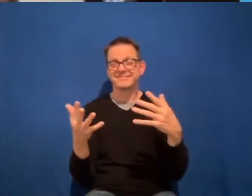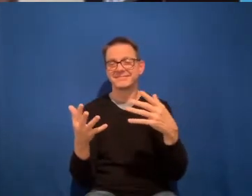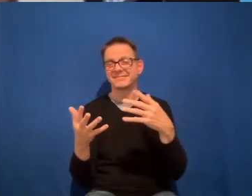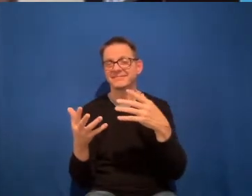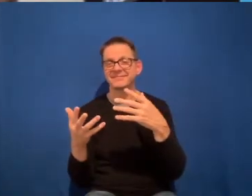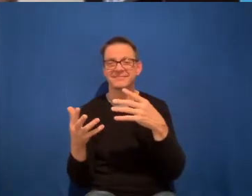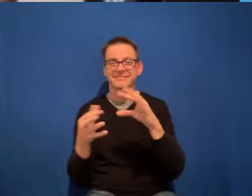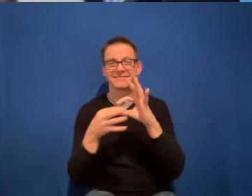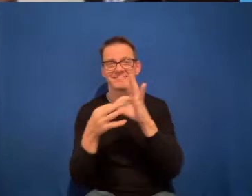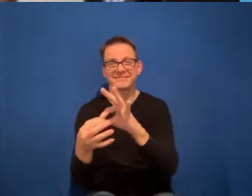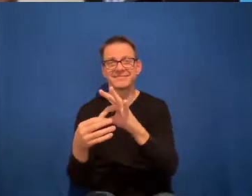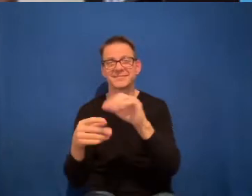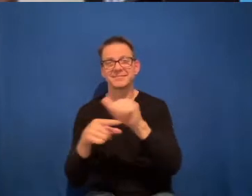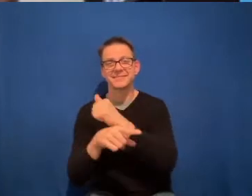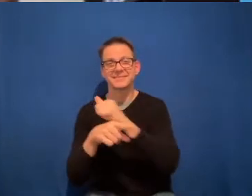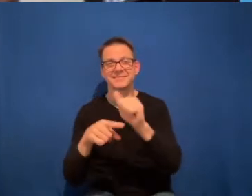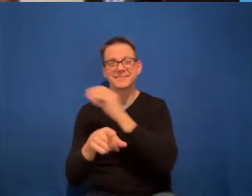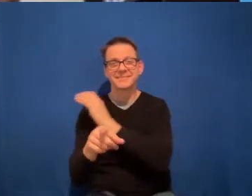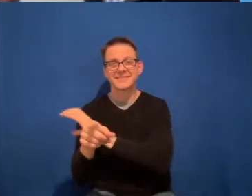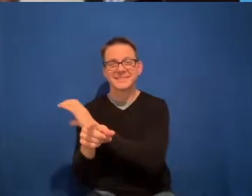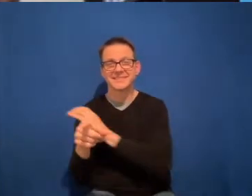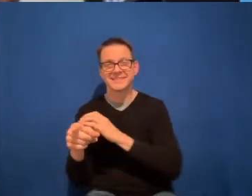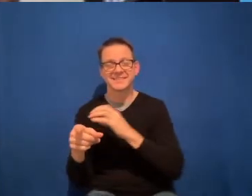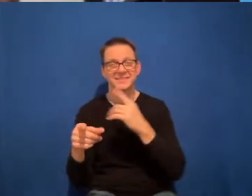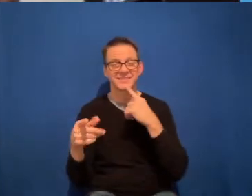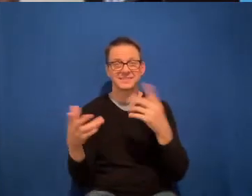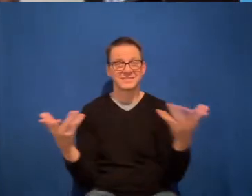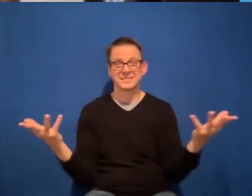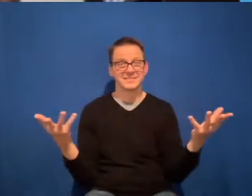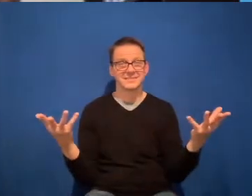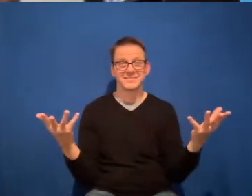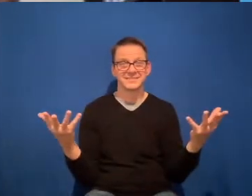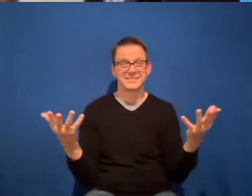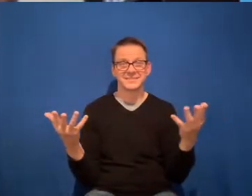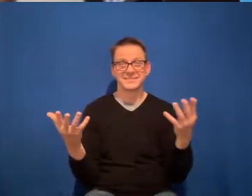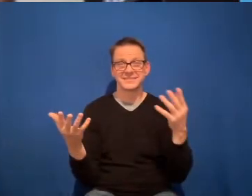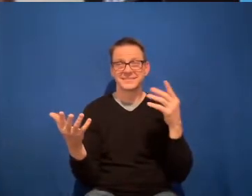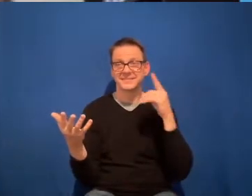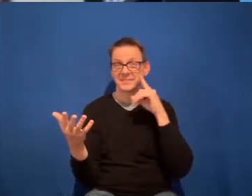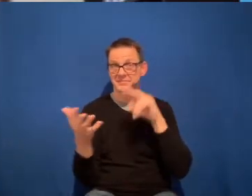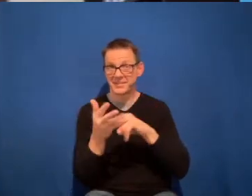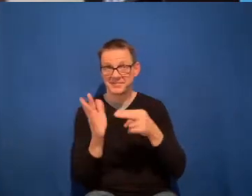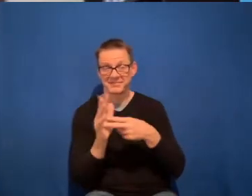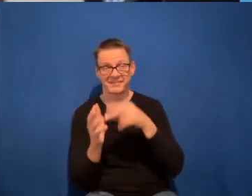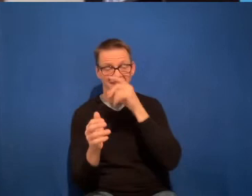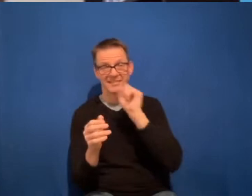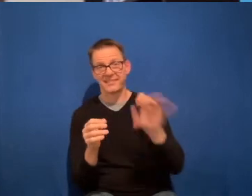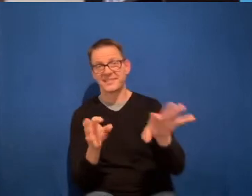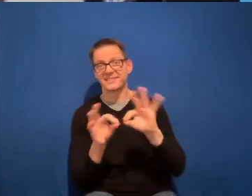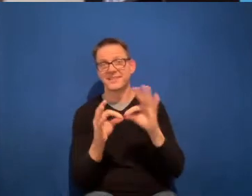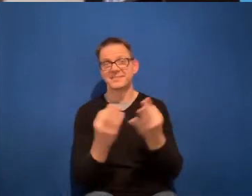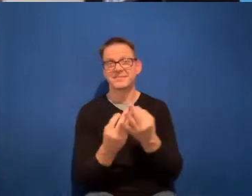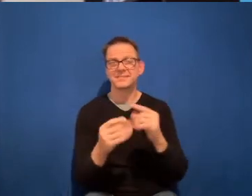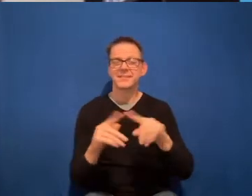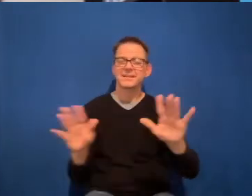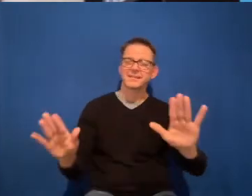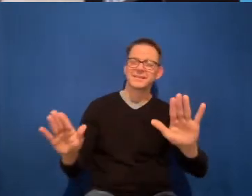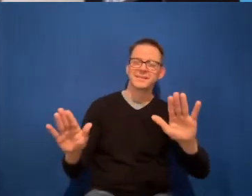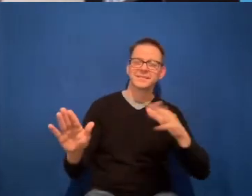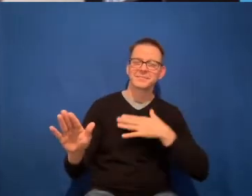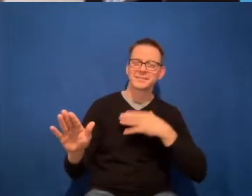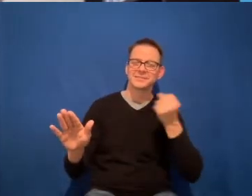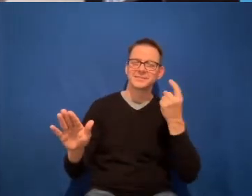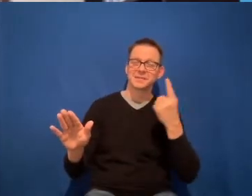are undermining family medicine care and access by Albertans to family docs. Now, to be clear, these are my opinions. They're not the opinions